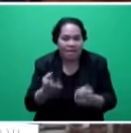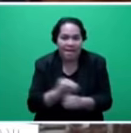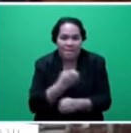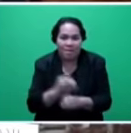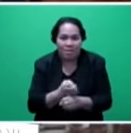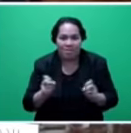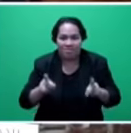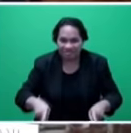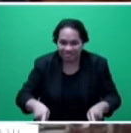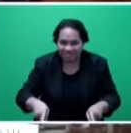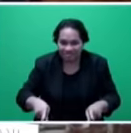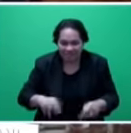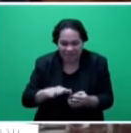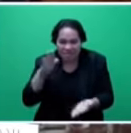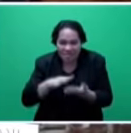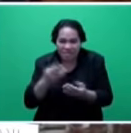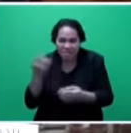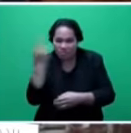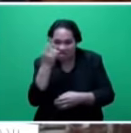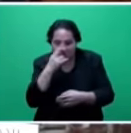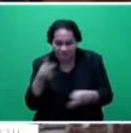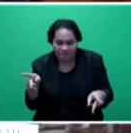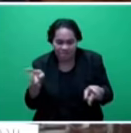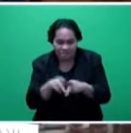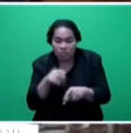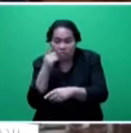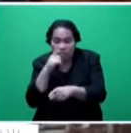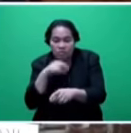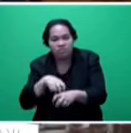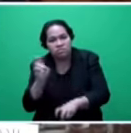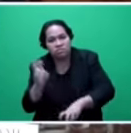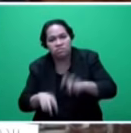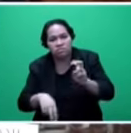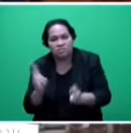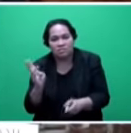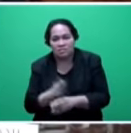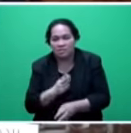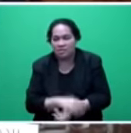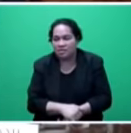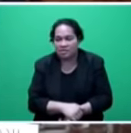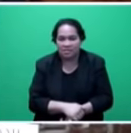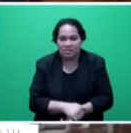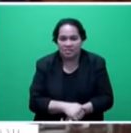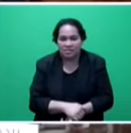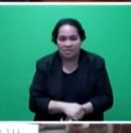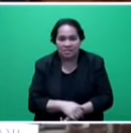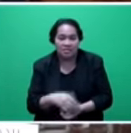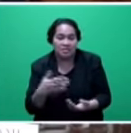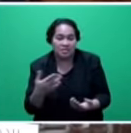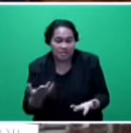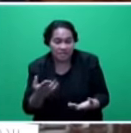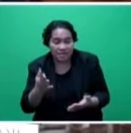opportunities and minimize risks of hardship to those who have lost their means of livelihood. Mr. Speaker,